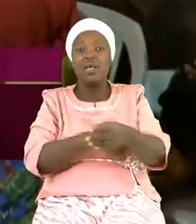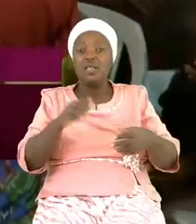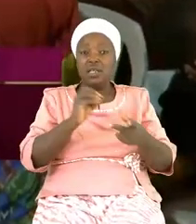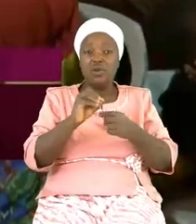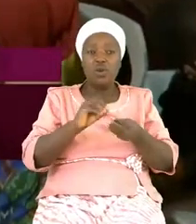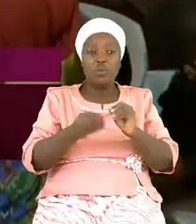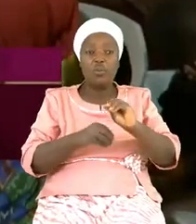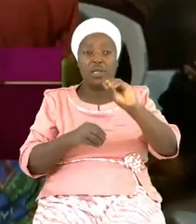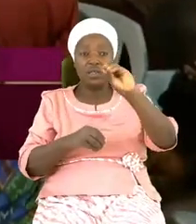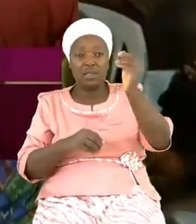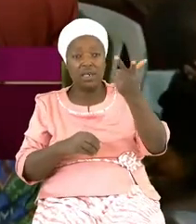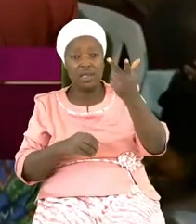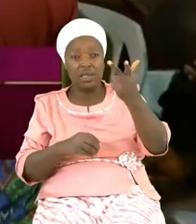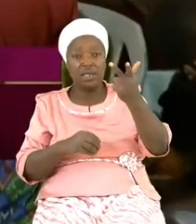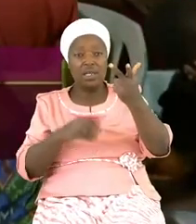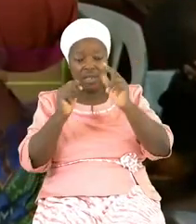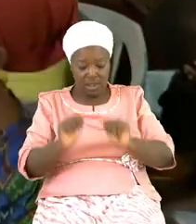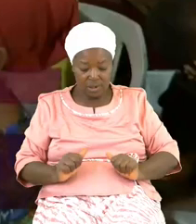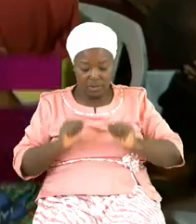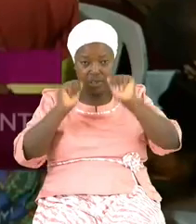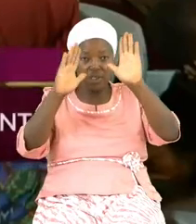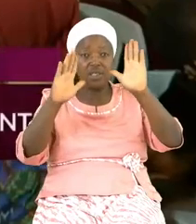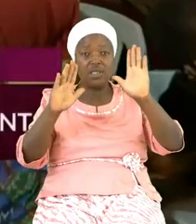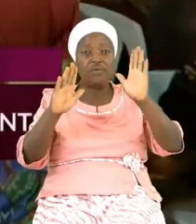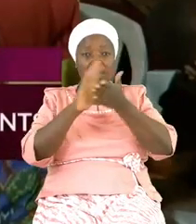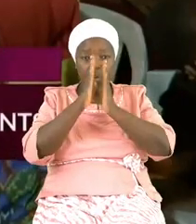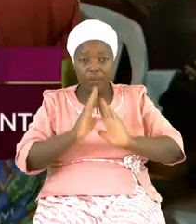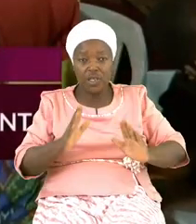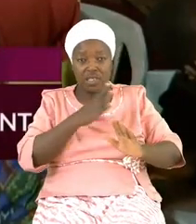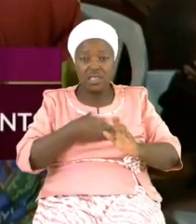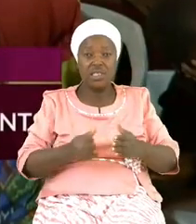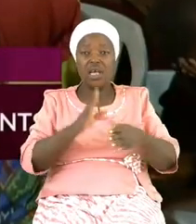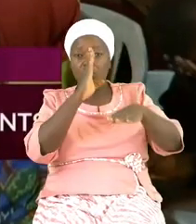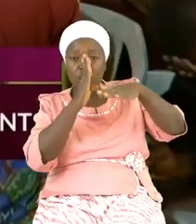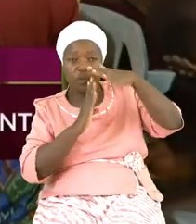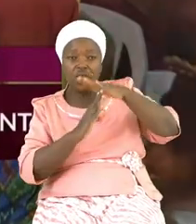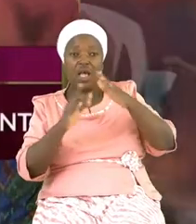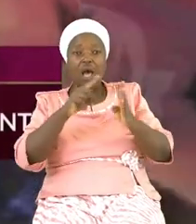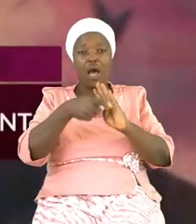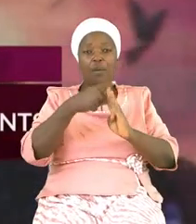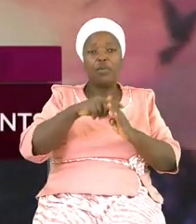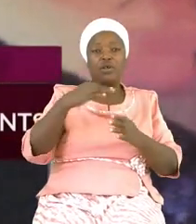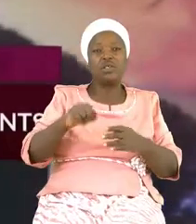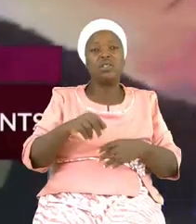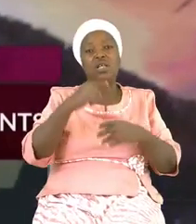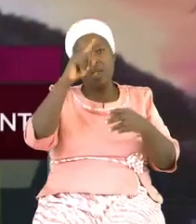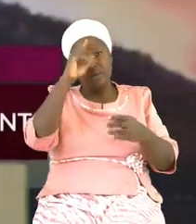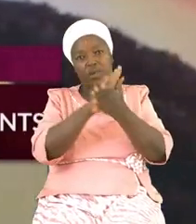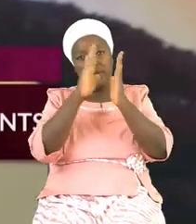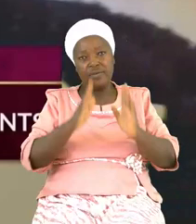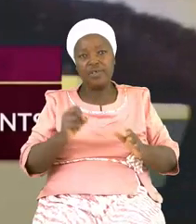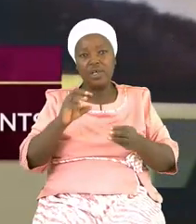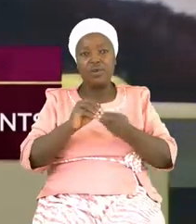peace and gentleness among the saints. Look at number one, the surpassing peace